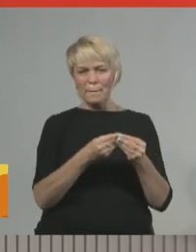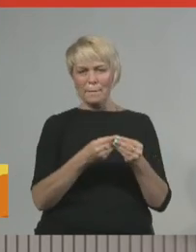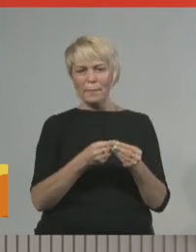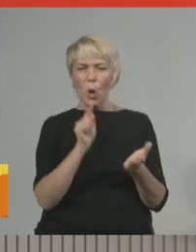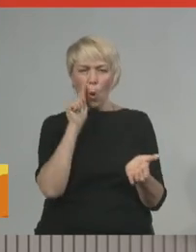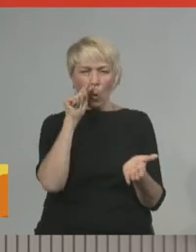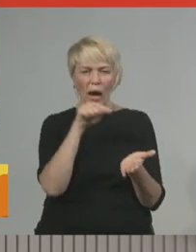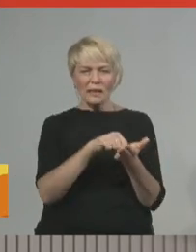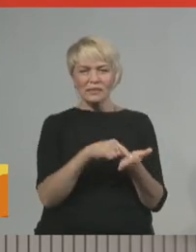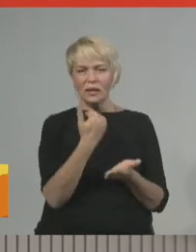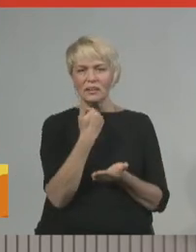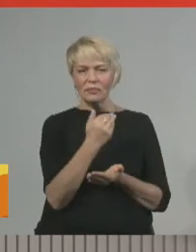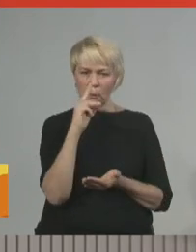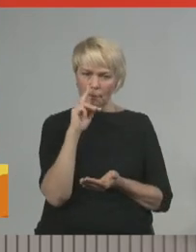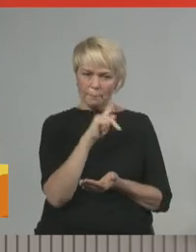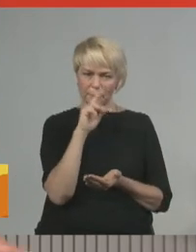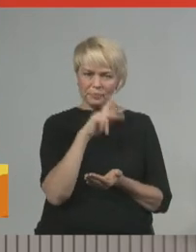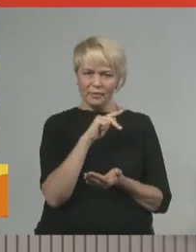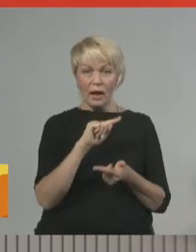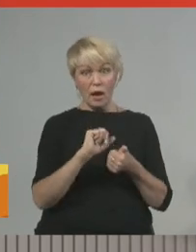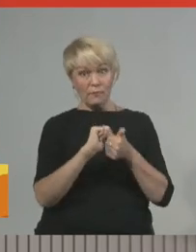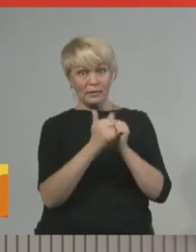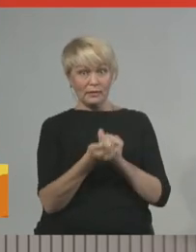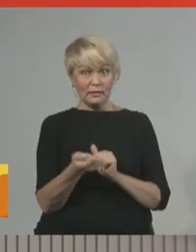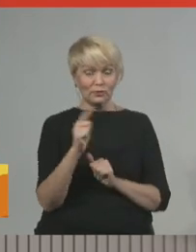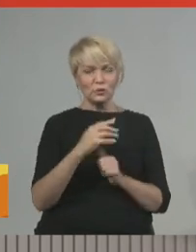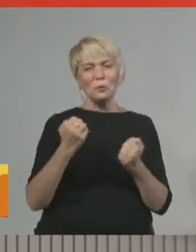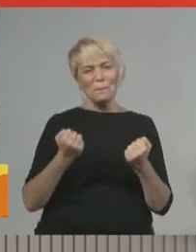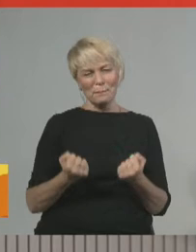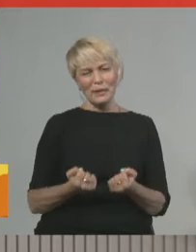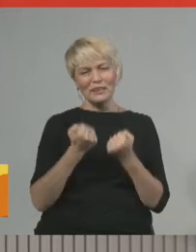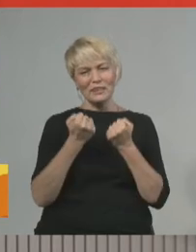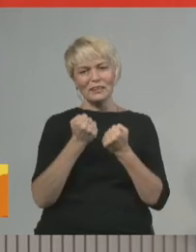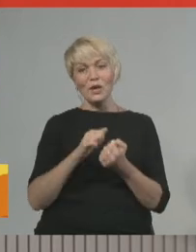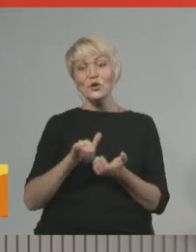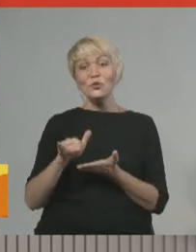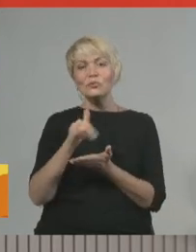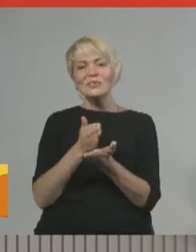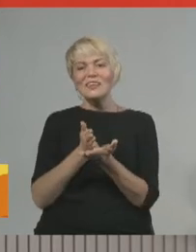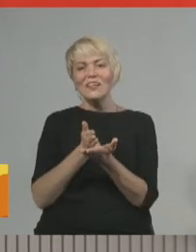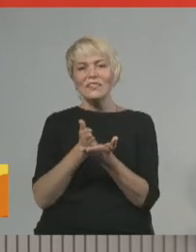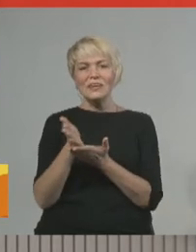or point out that your mistakes instead of supporting you